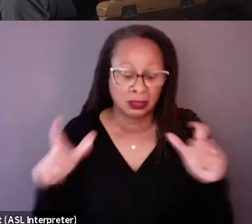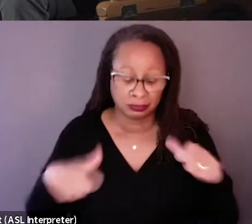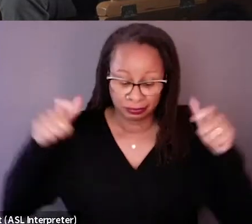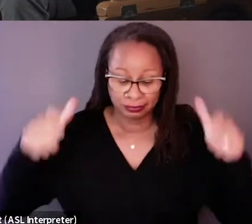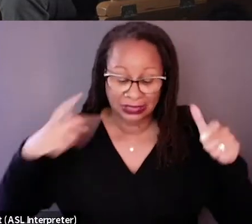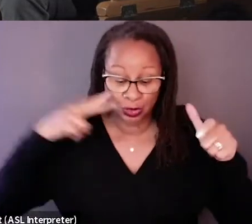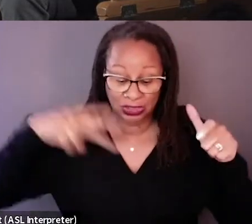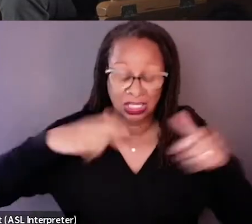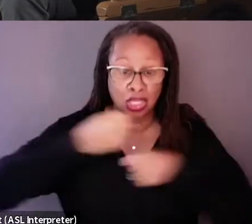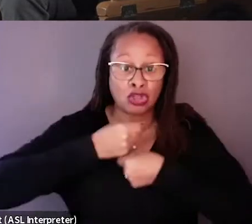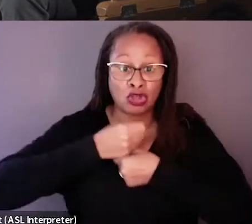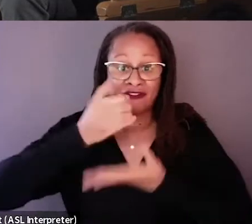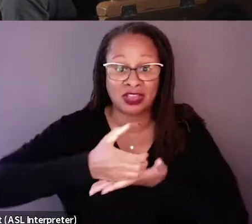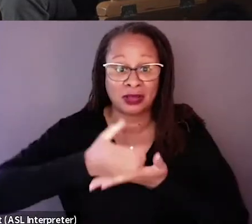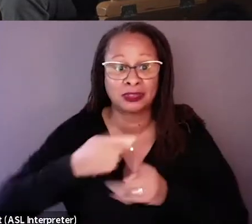cups,